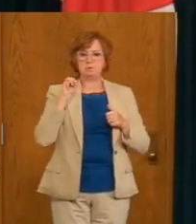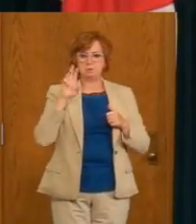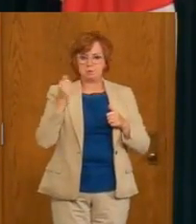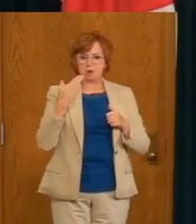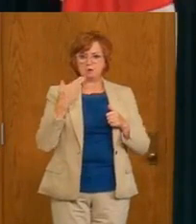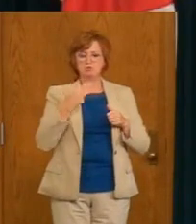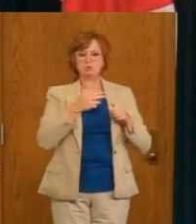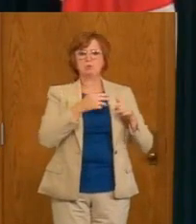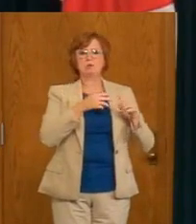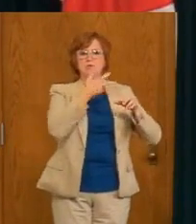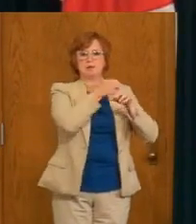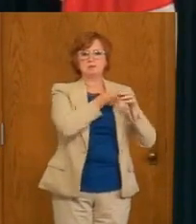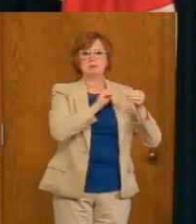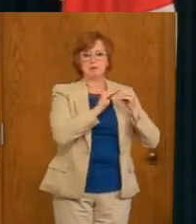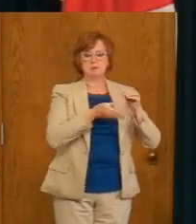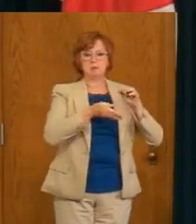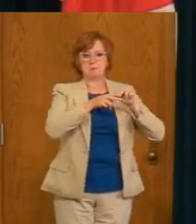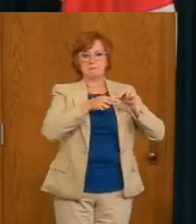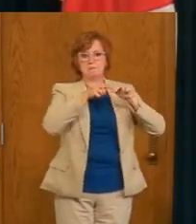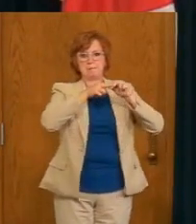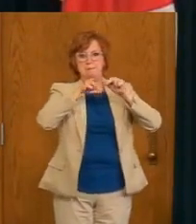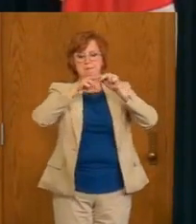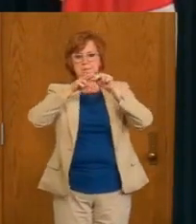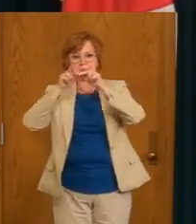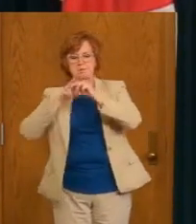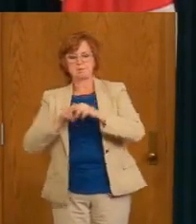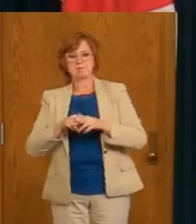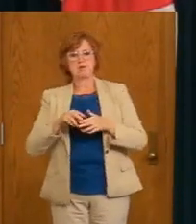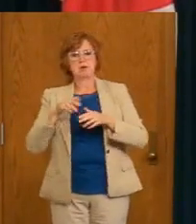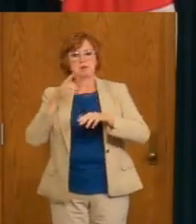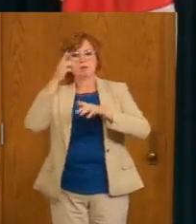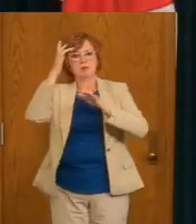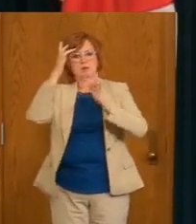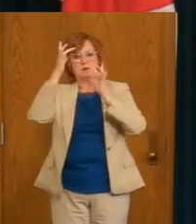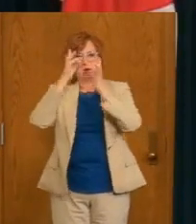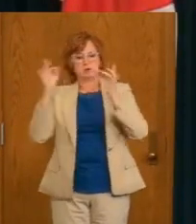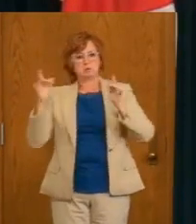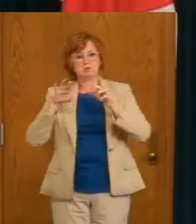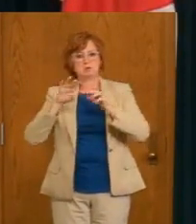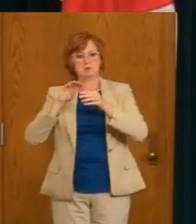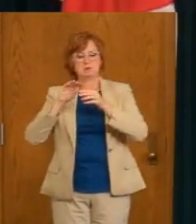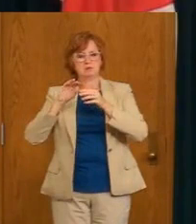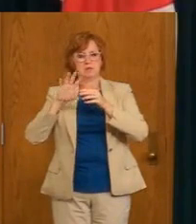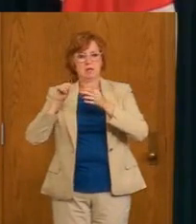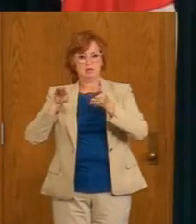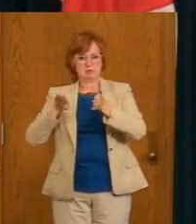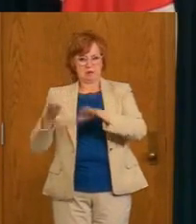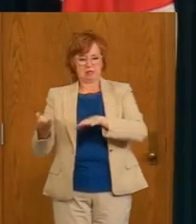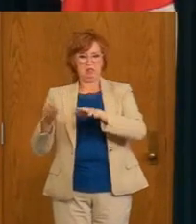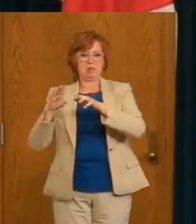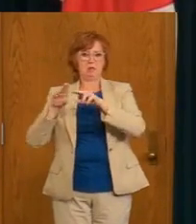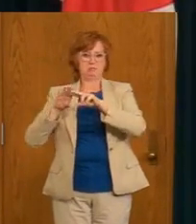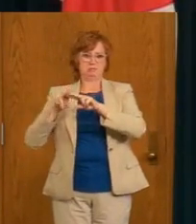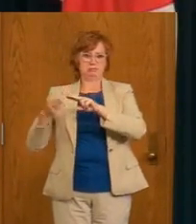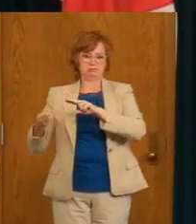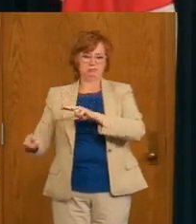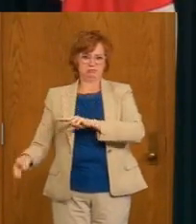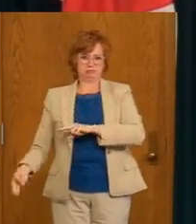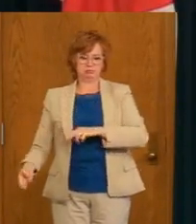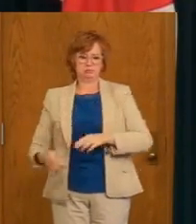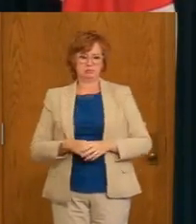come in, but at 1,500 to 2,000 a day over 8 weeks, that's another 90 to 100,000 residents getting first doses. We won't